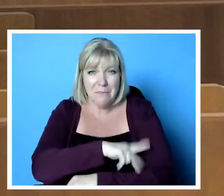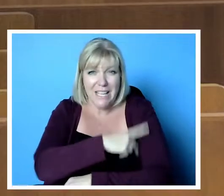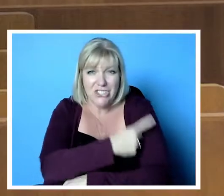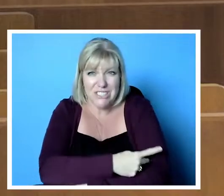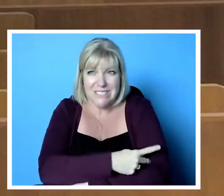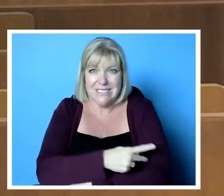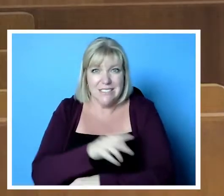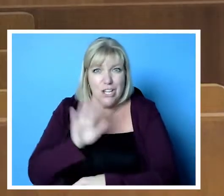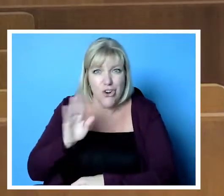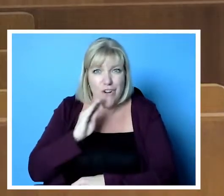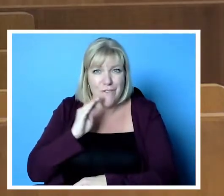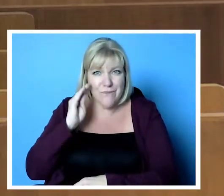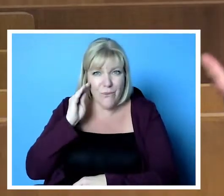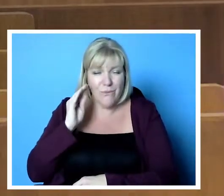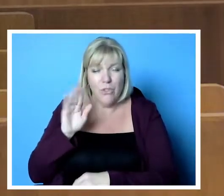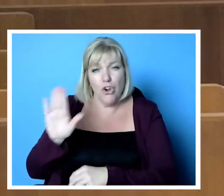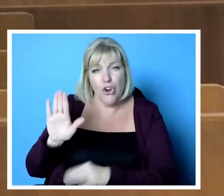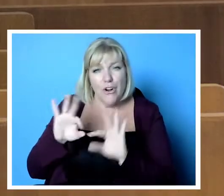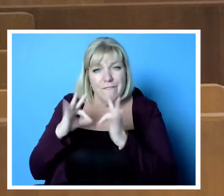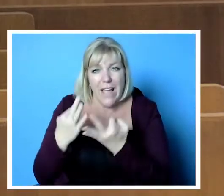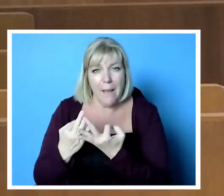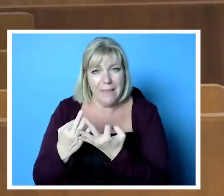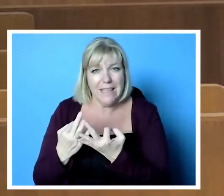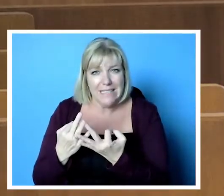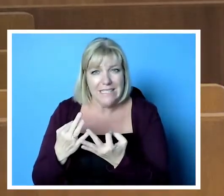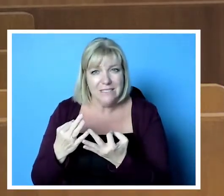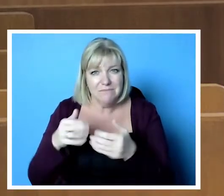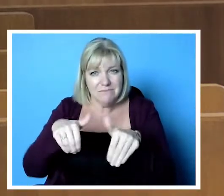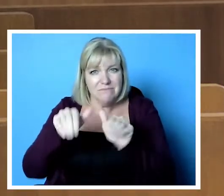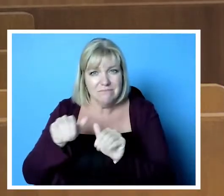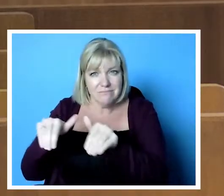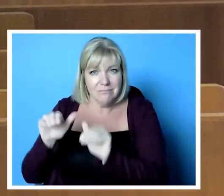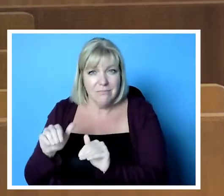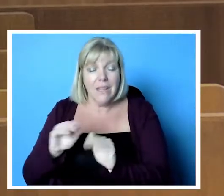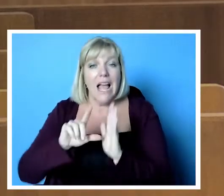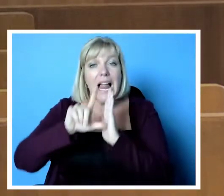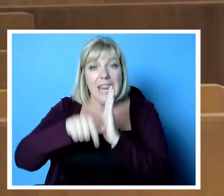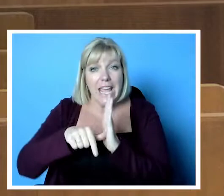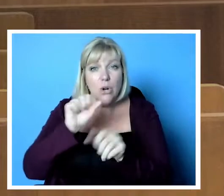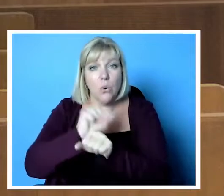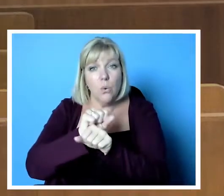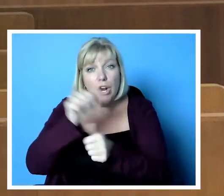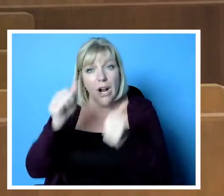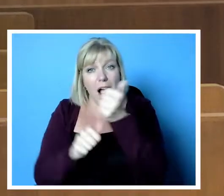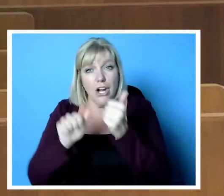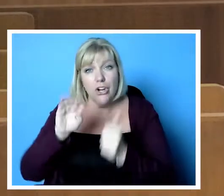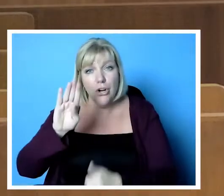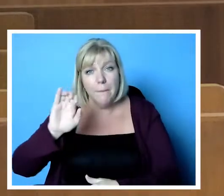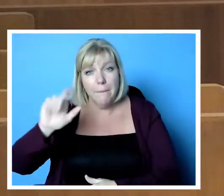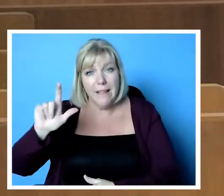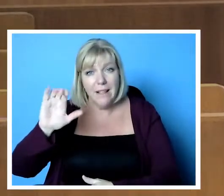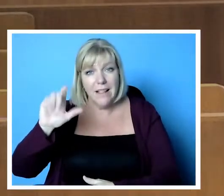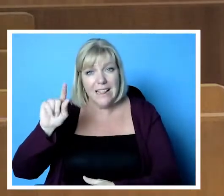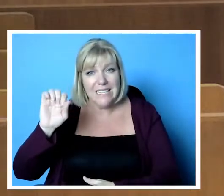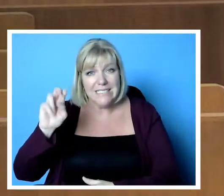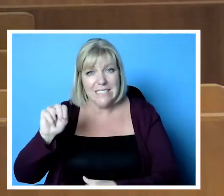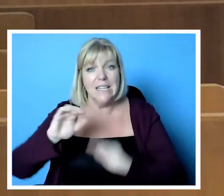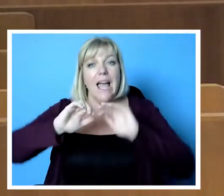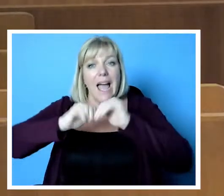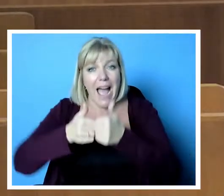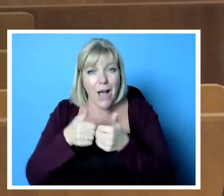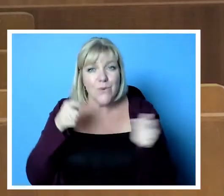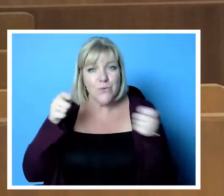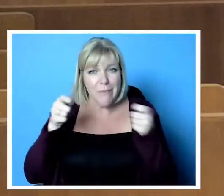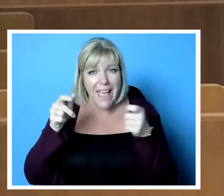Arkansas. And ultimately, she went on to advise Bill Clinton how to manage the AIDS crisis, and she became a White